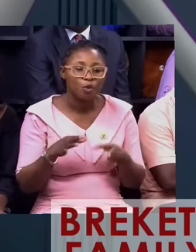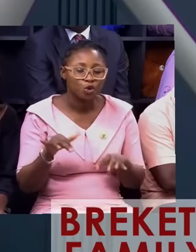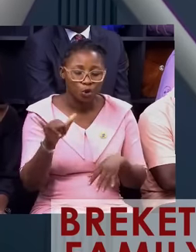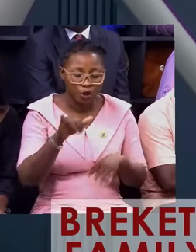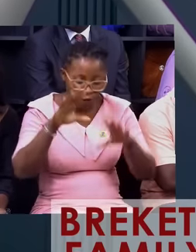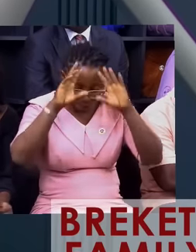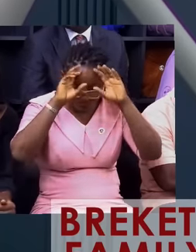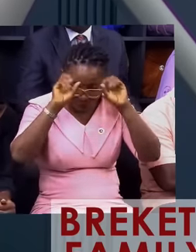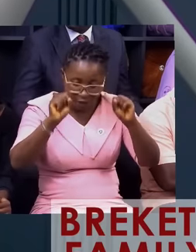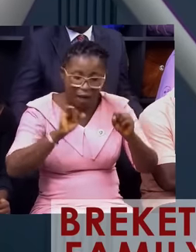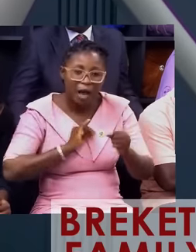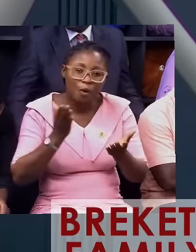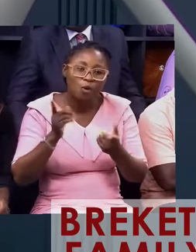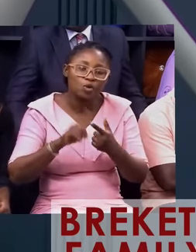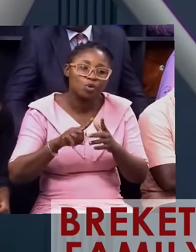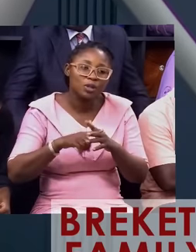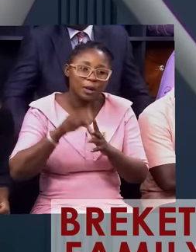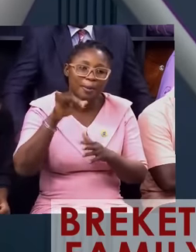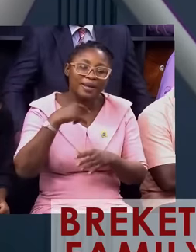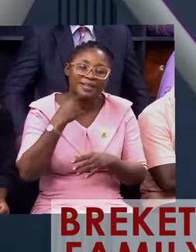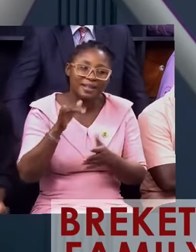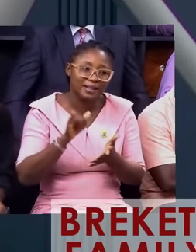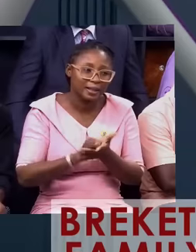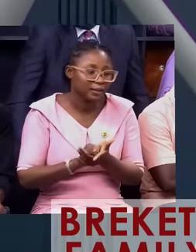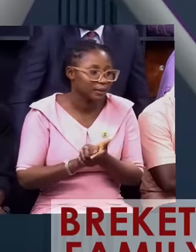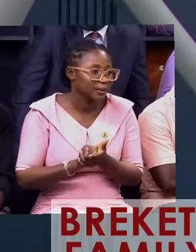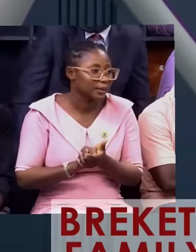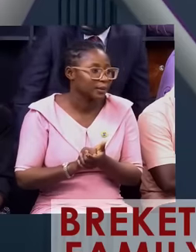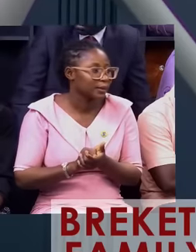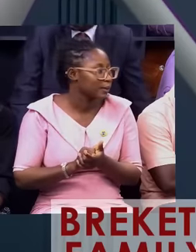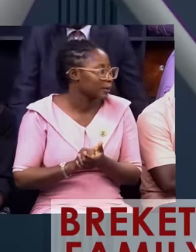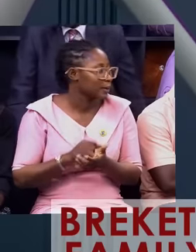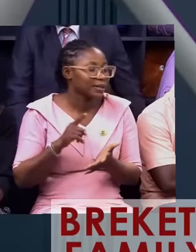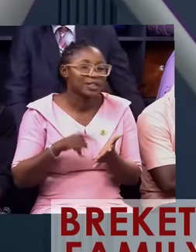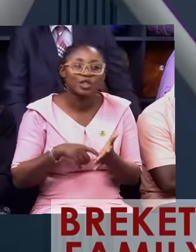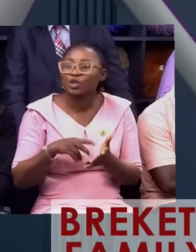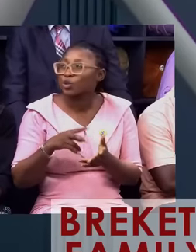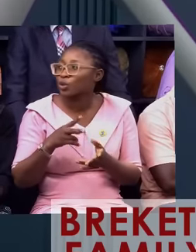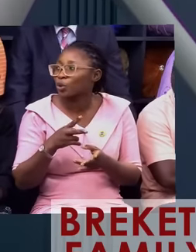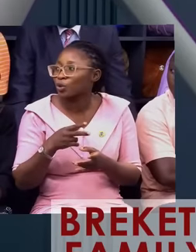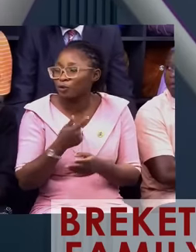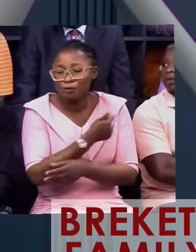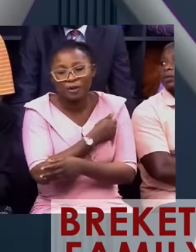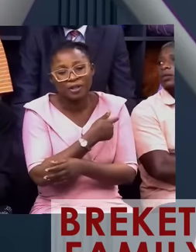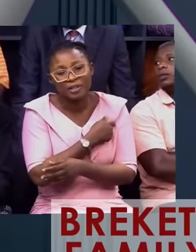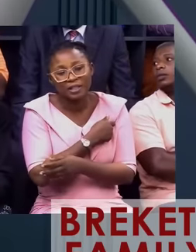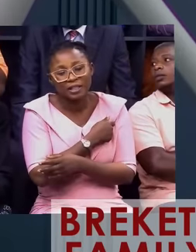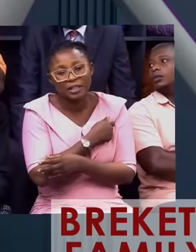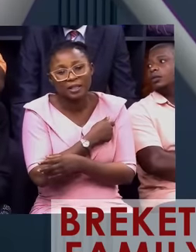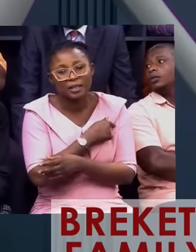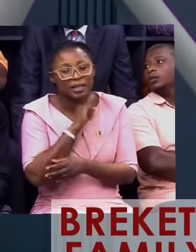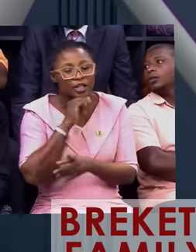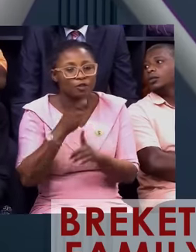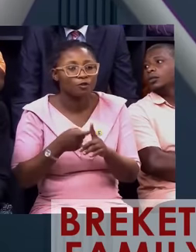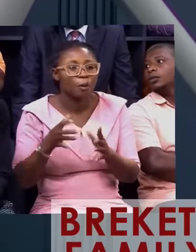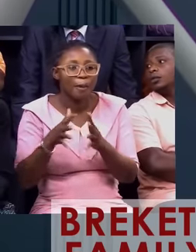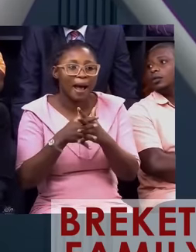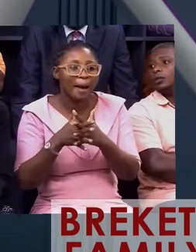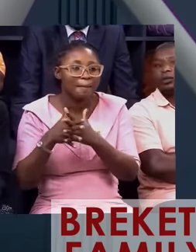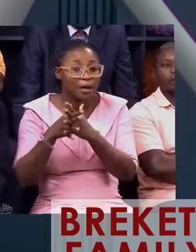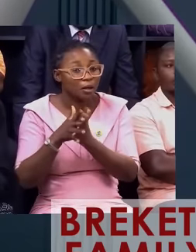president uh I want to start by saying that um the this product the vaccine in equation is from